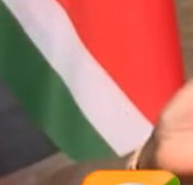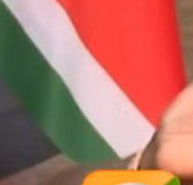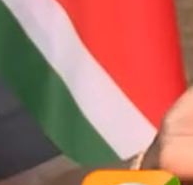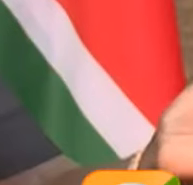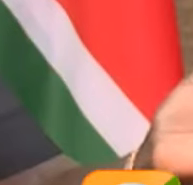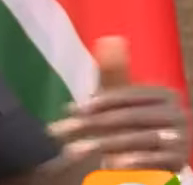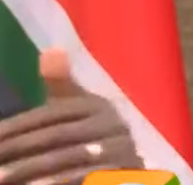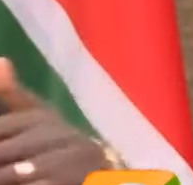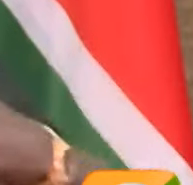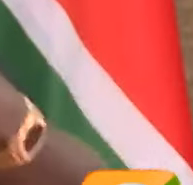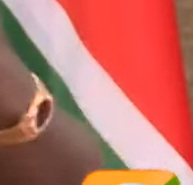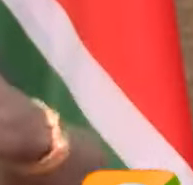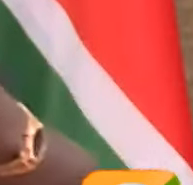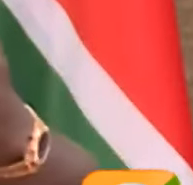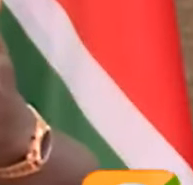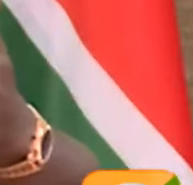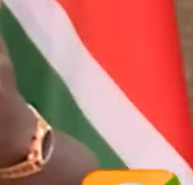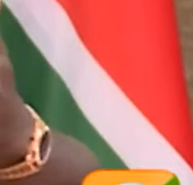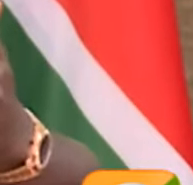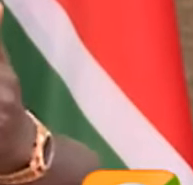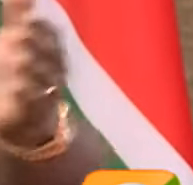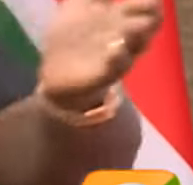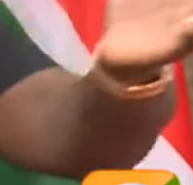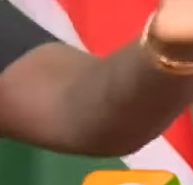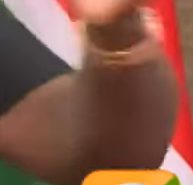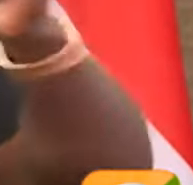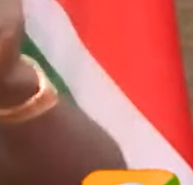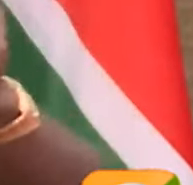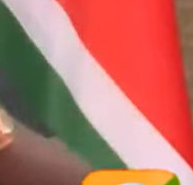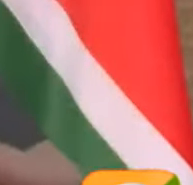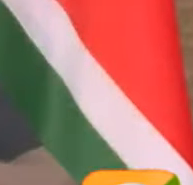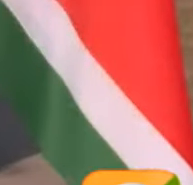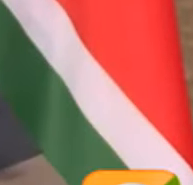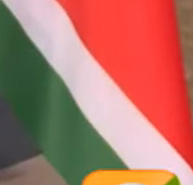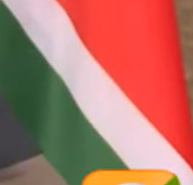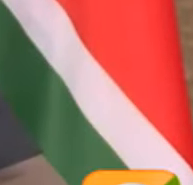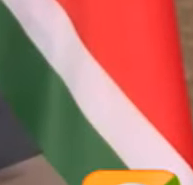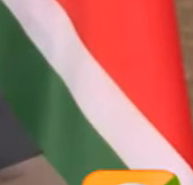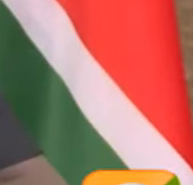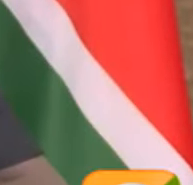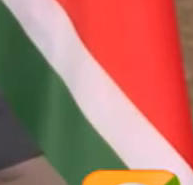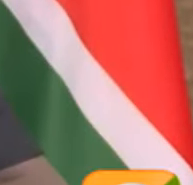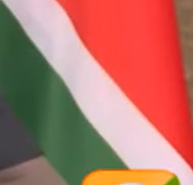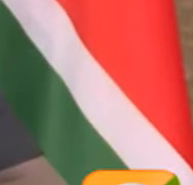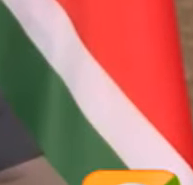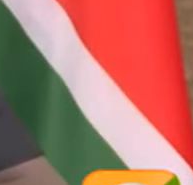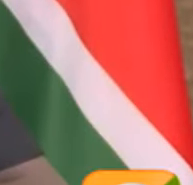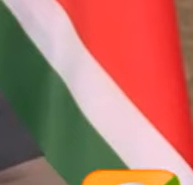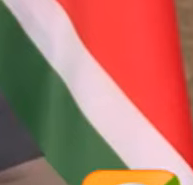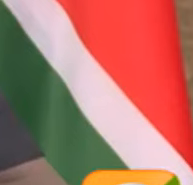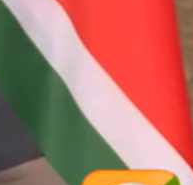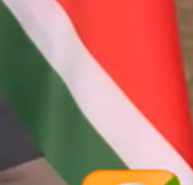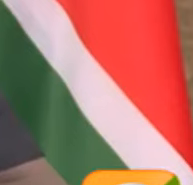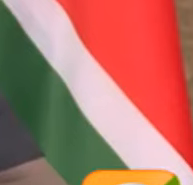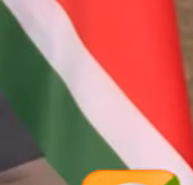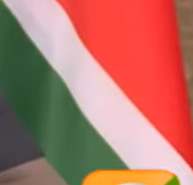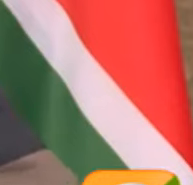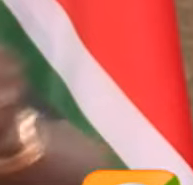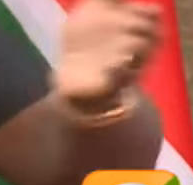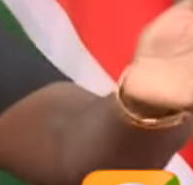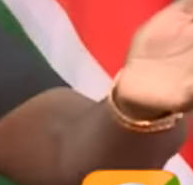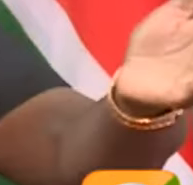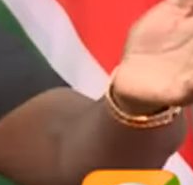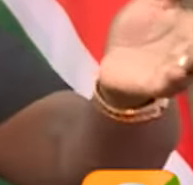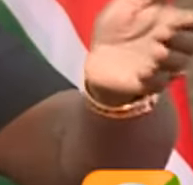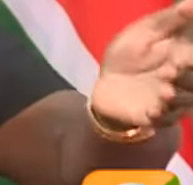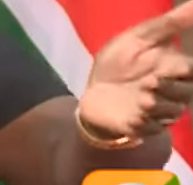ya kimataifa imechangia. Mm-hmm. Amesema huyu mrembo kwamba ni tumeongeza bei ya VAT. Ni mm-hmm.